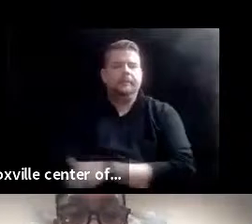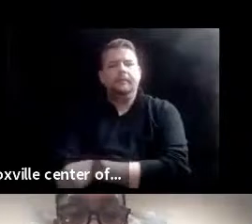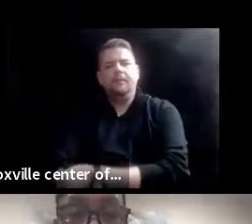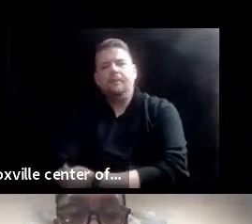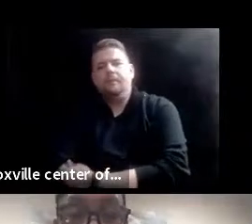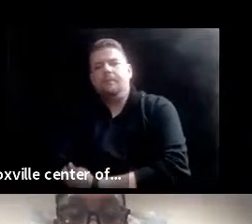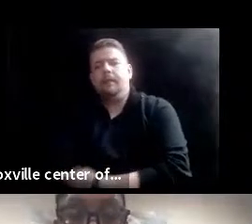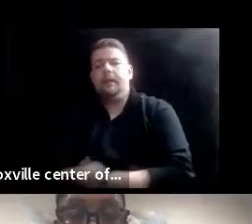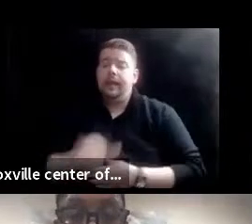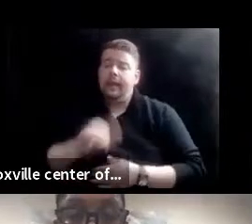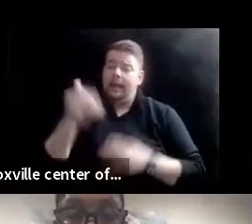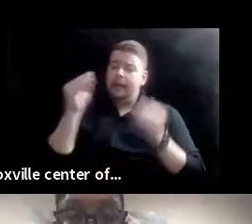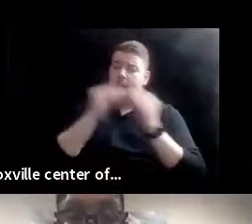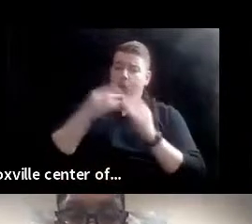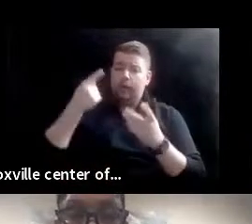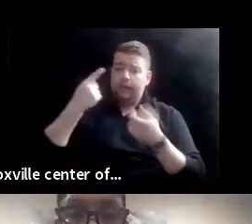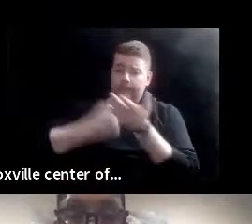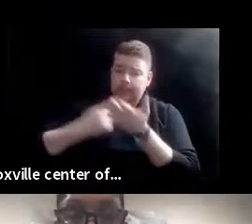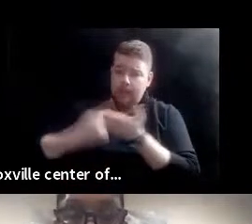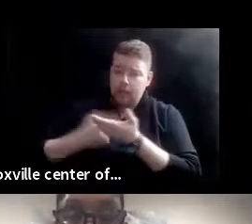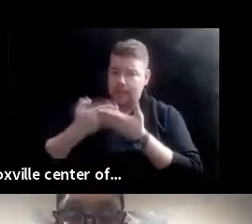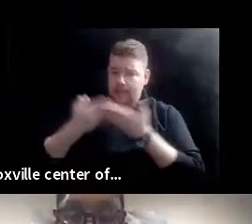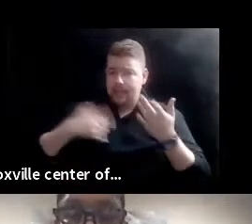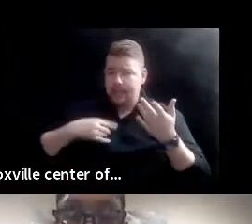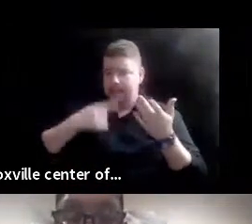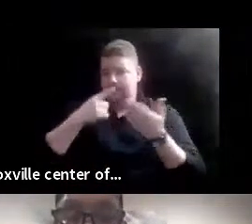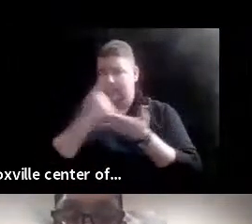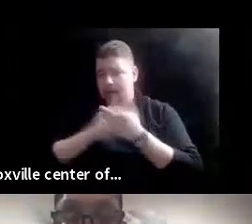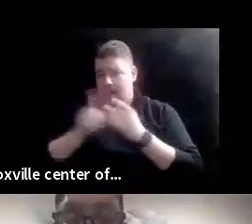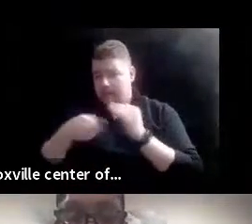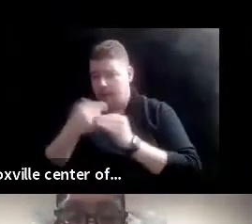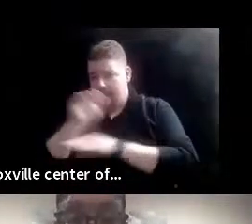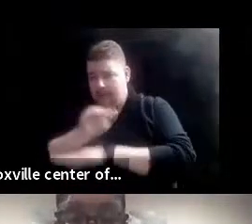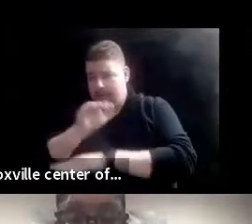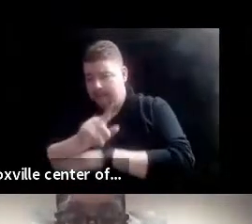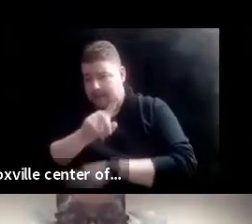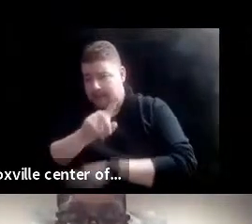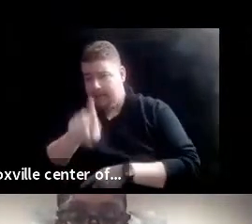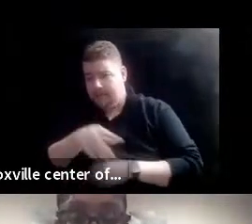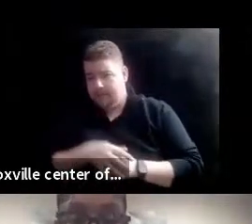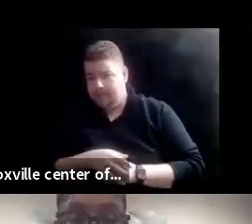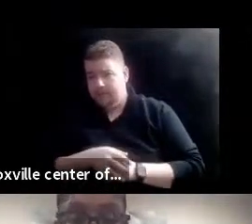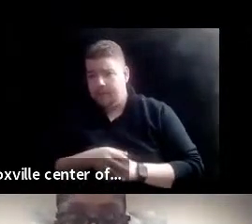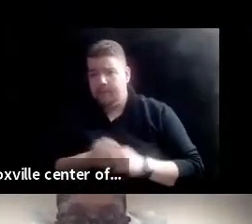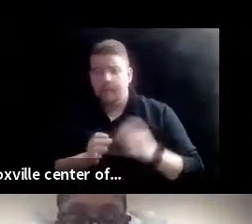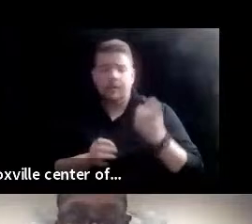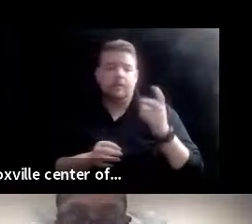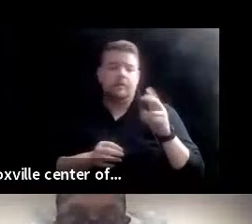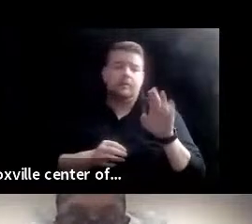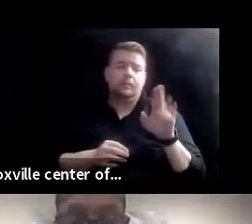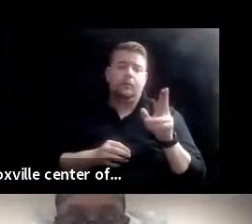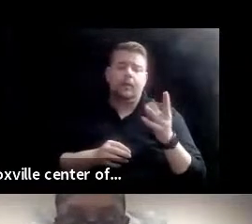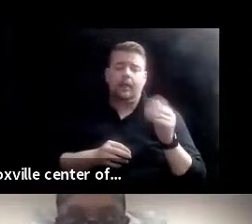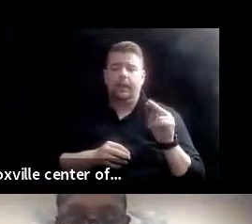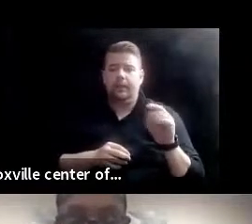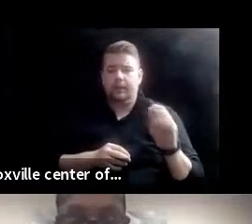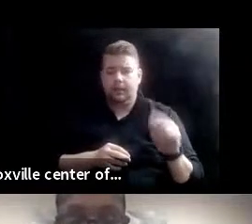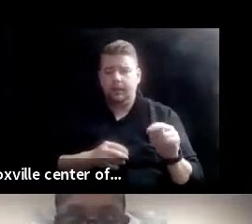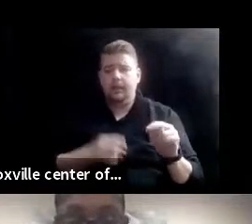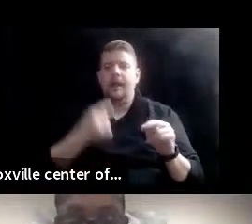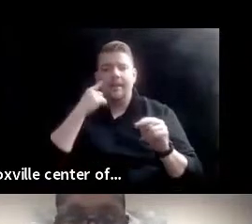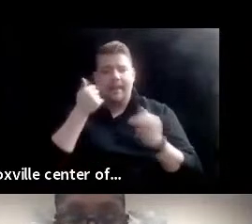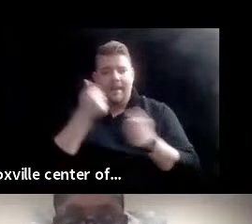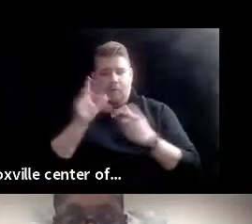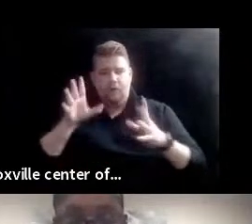Any other points of discussion, things to go over this evening? I know everybody, or I think everybody got the White